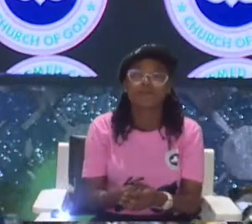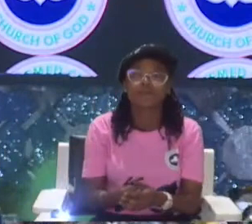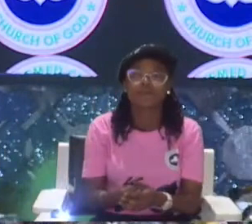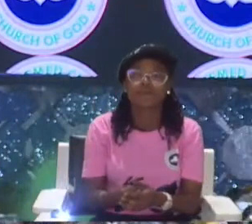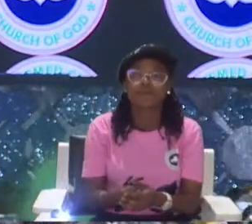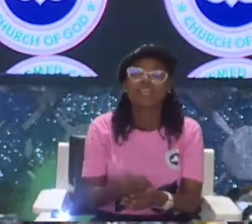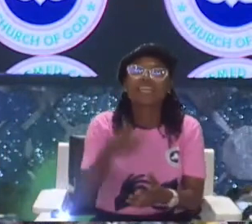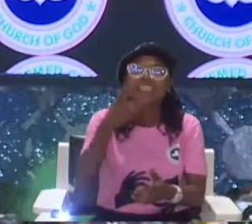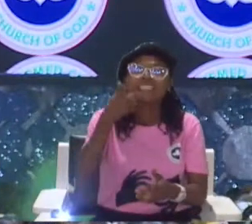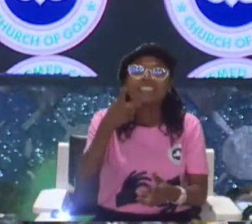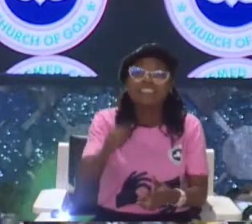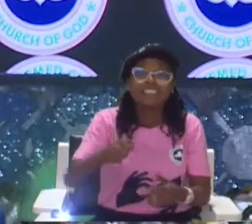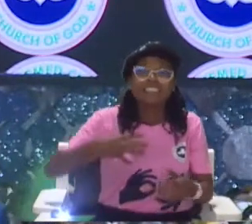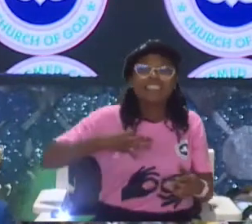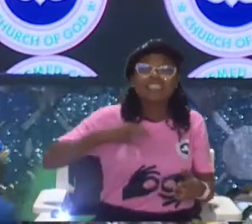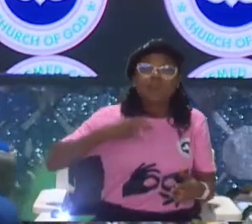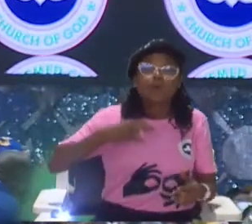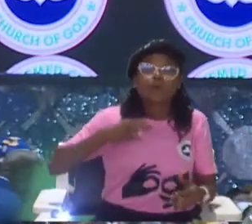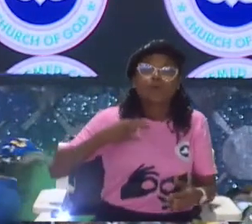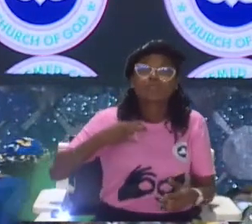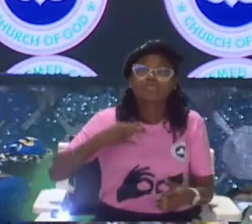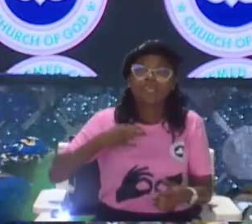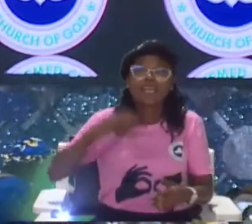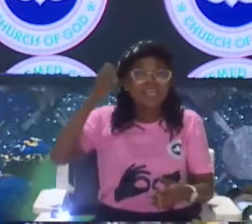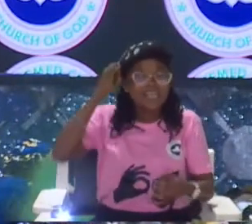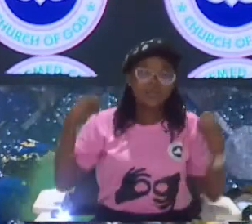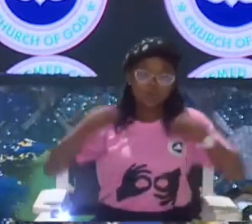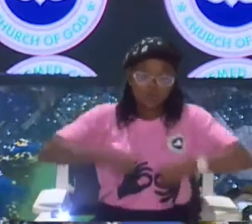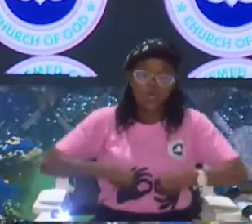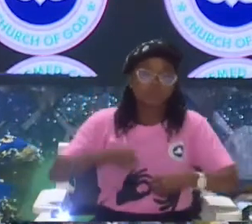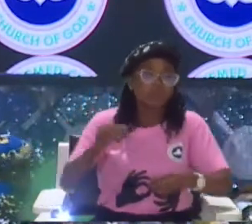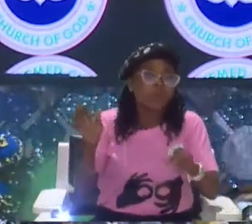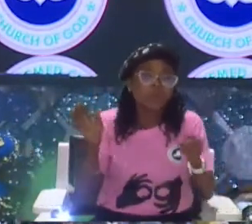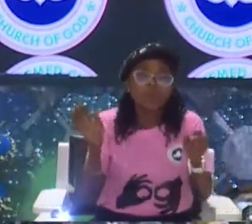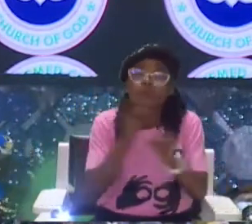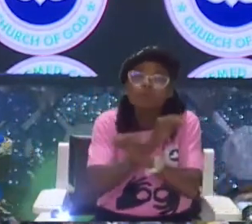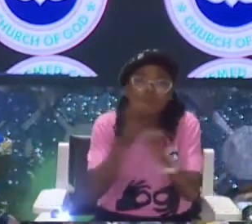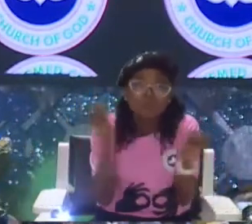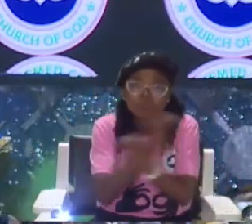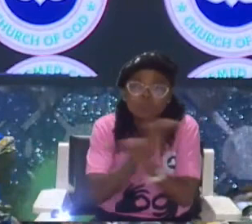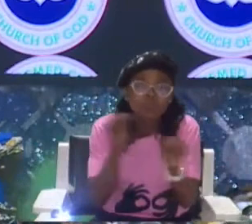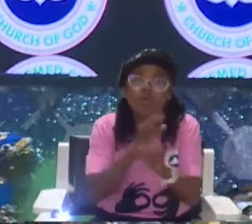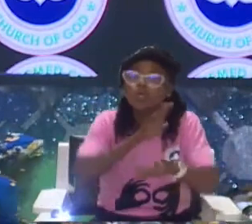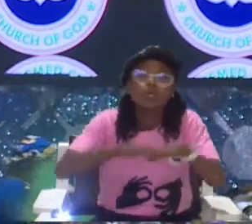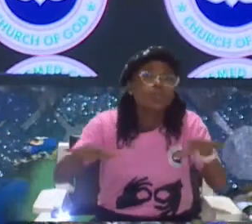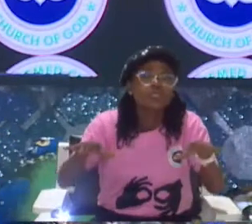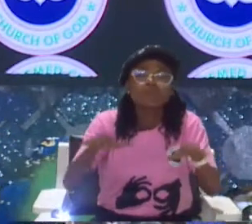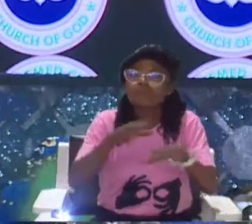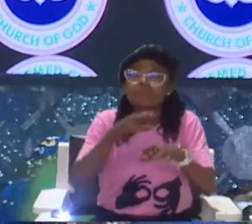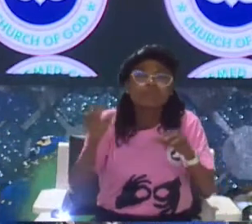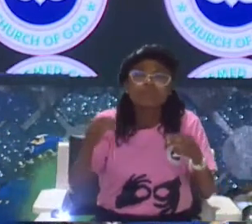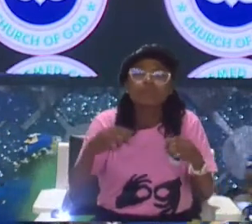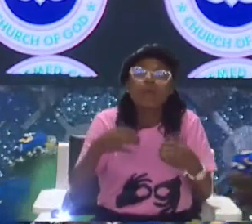the dress he wore didn't catch fire. Aṣọ tó wọ̀ kò gbiná.